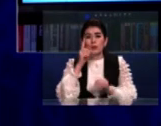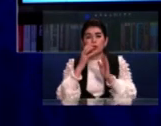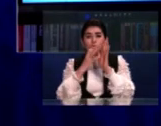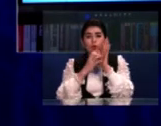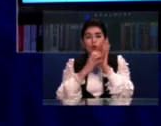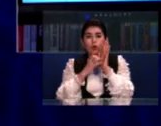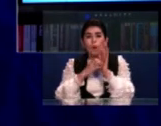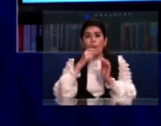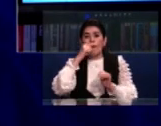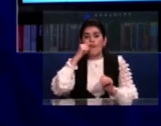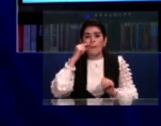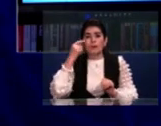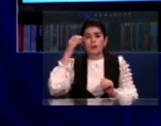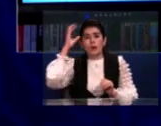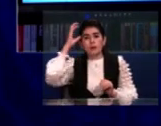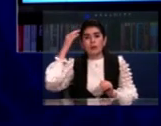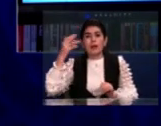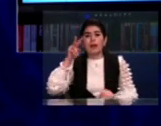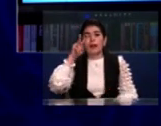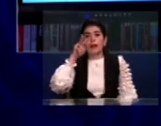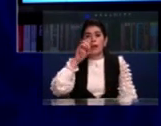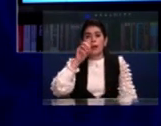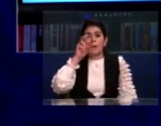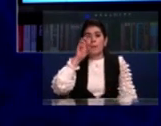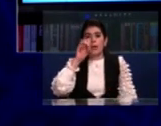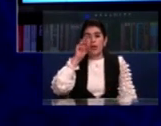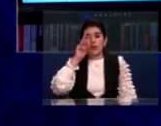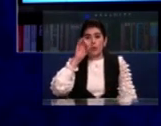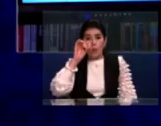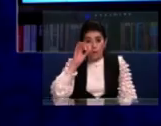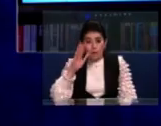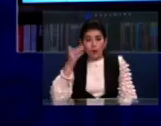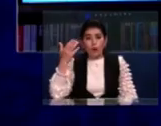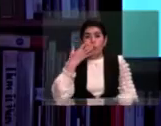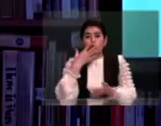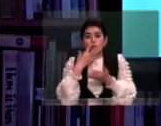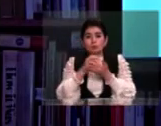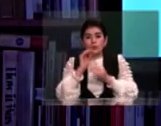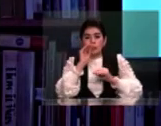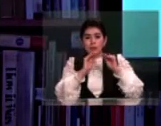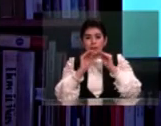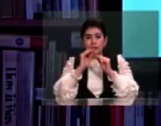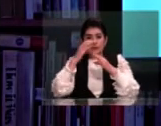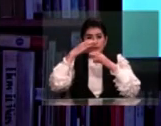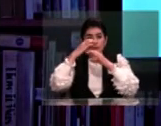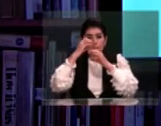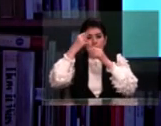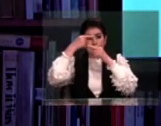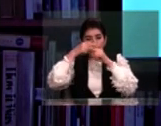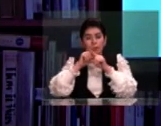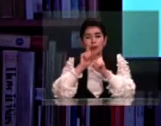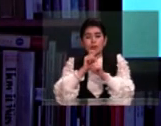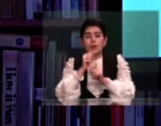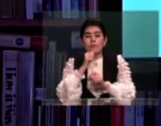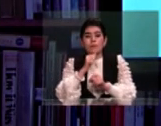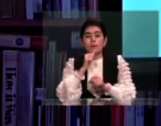1900-yili rus olimi Lebedev o'zi yasagan qurilma yordamida yorug'lik bosimini o'lchashga